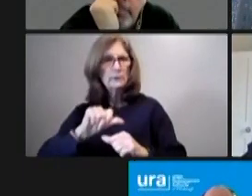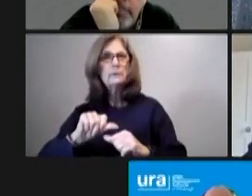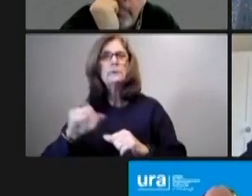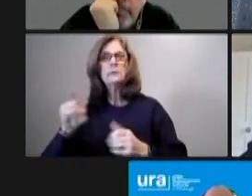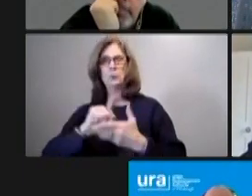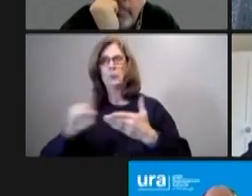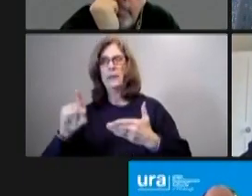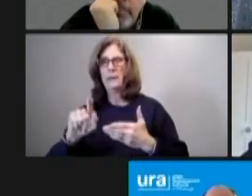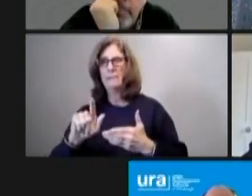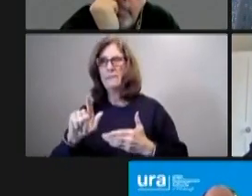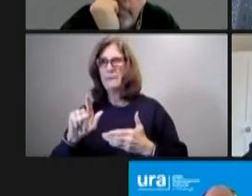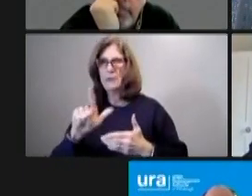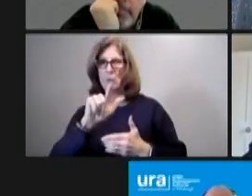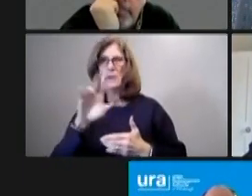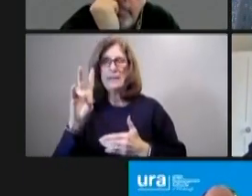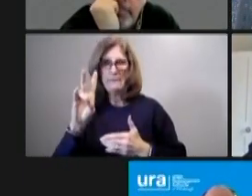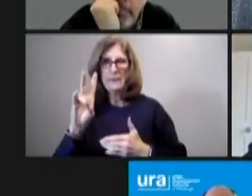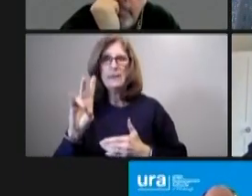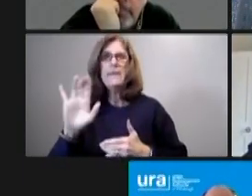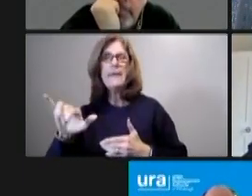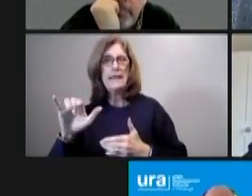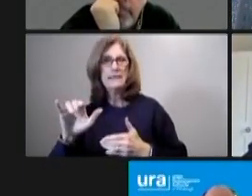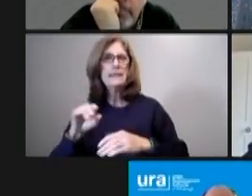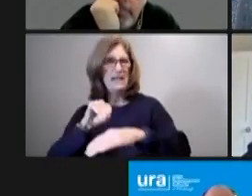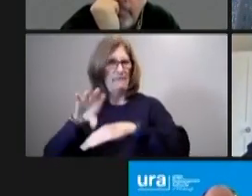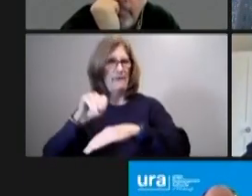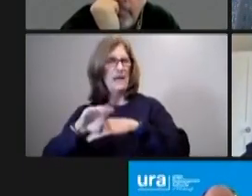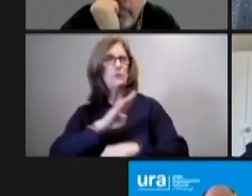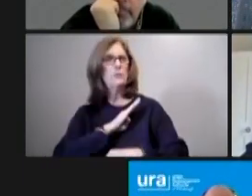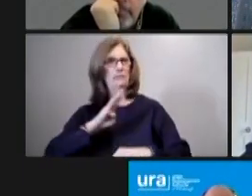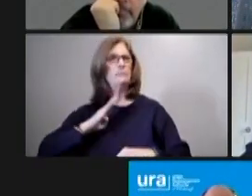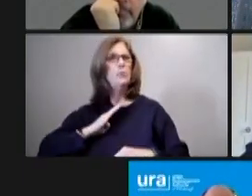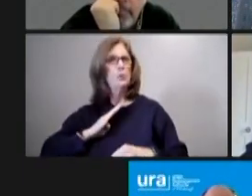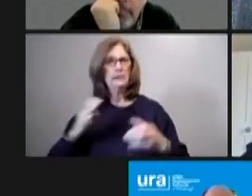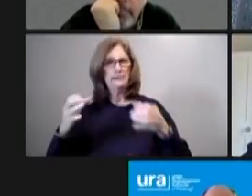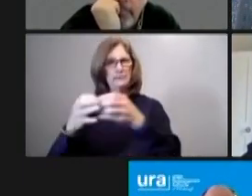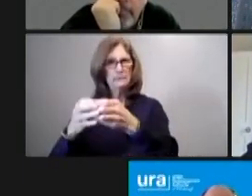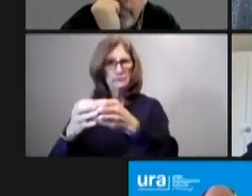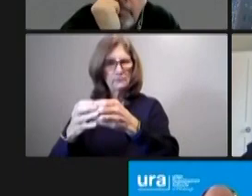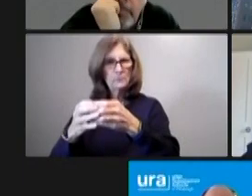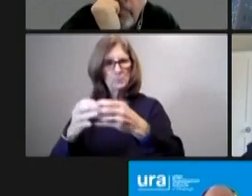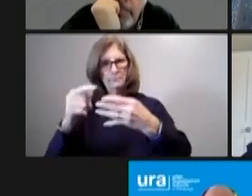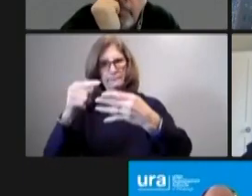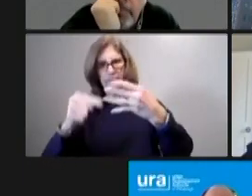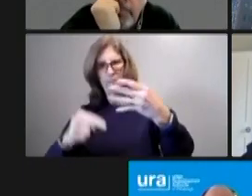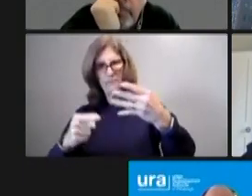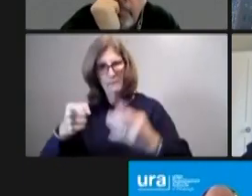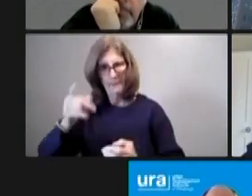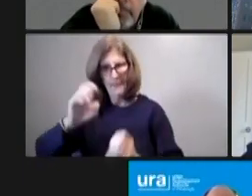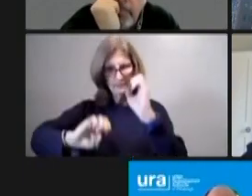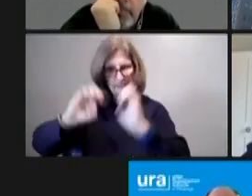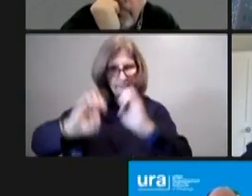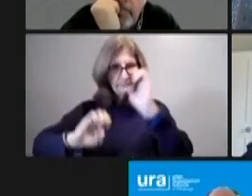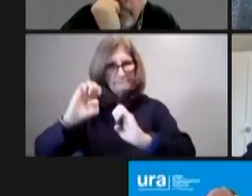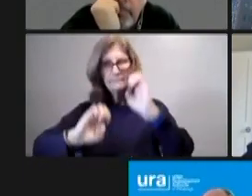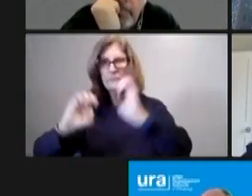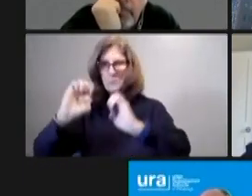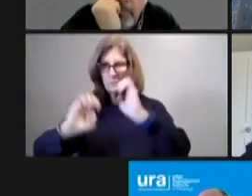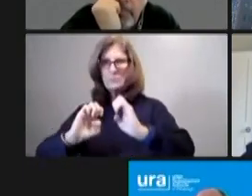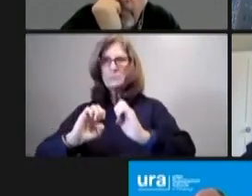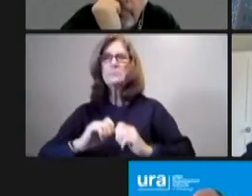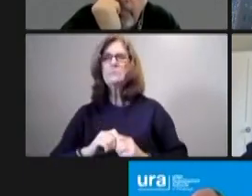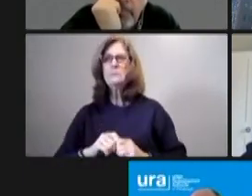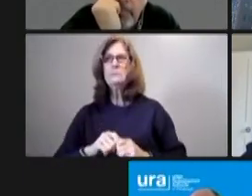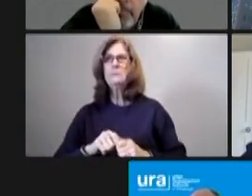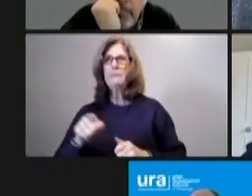the advisory board members to consider and take a look at and